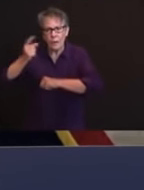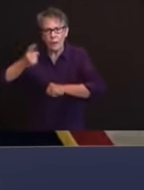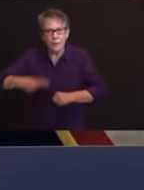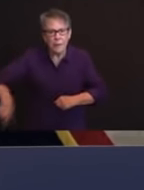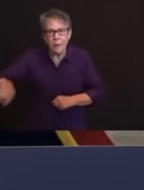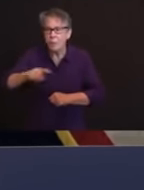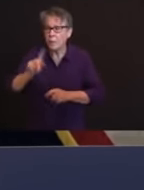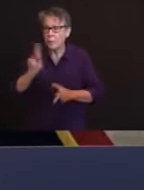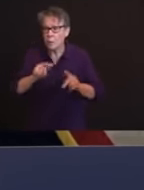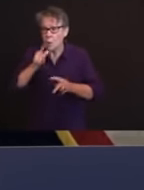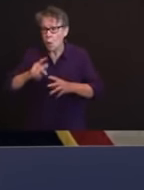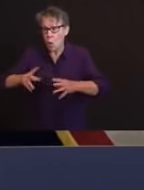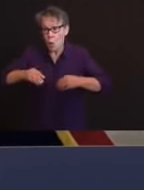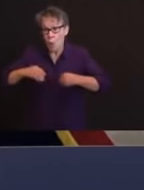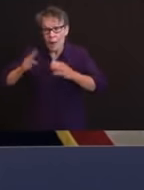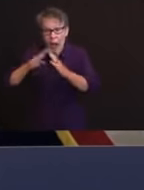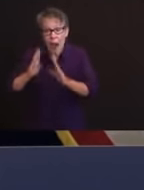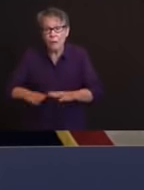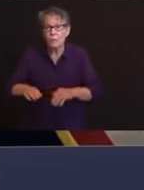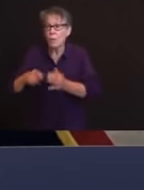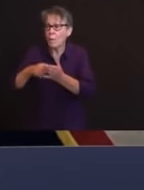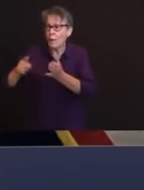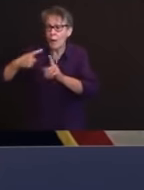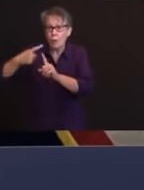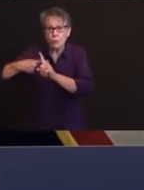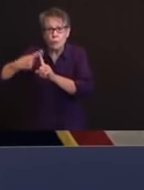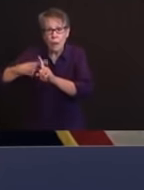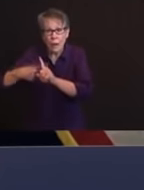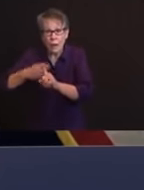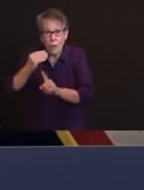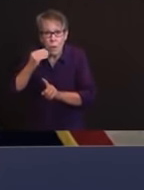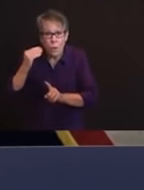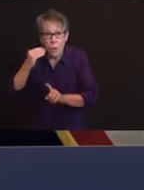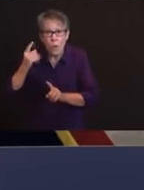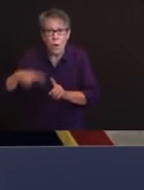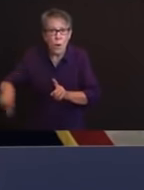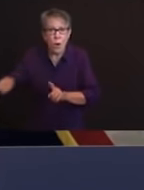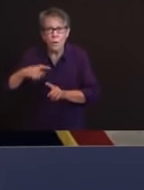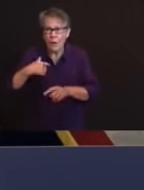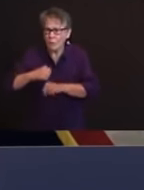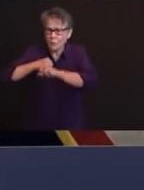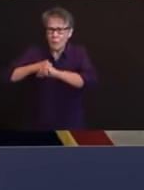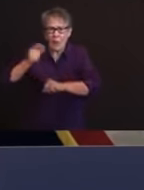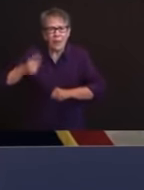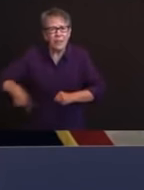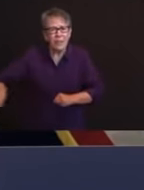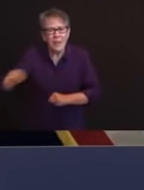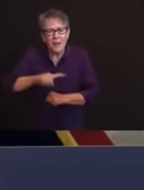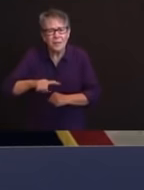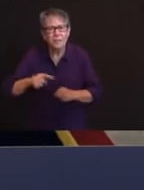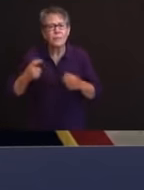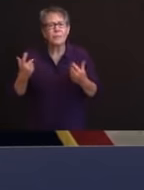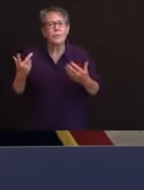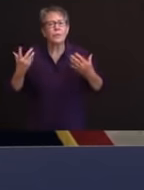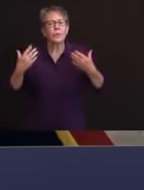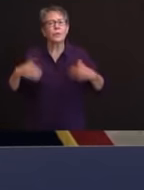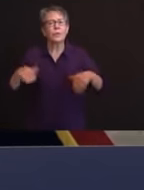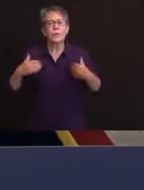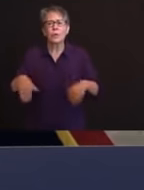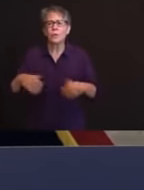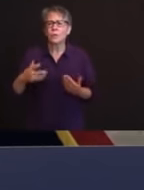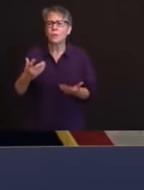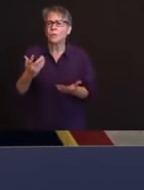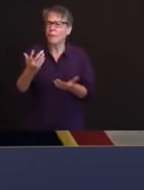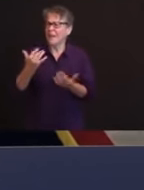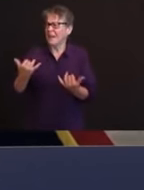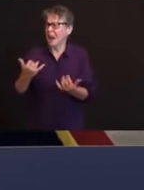when state and localities are facing a public health and fiscal crisis all around New Jersey, municipalities